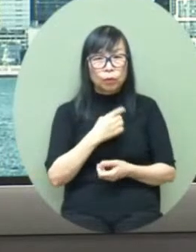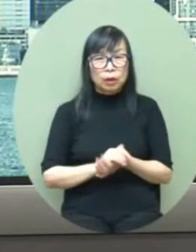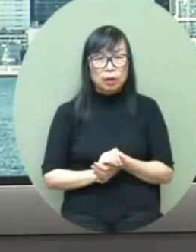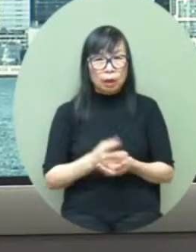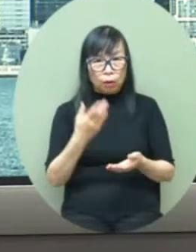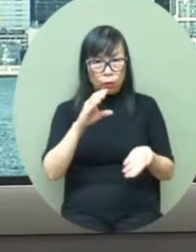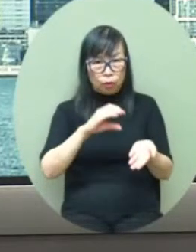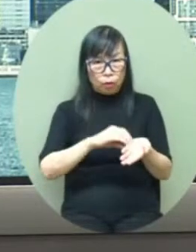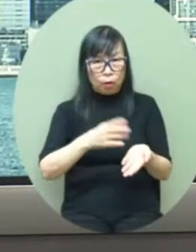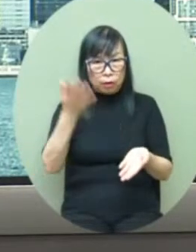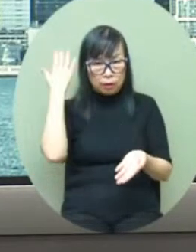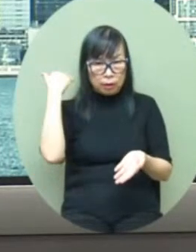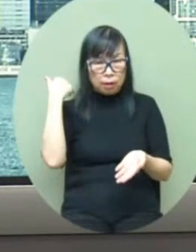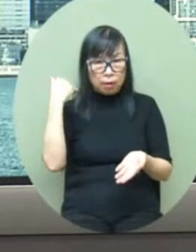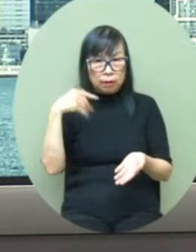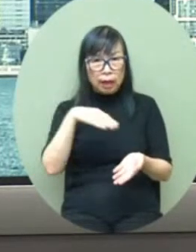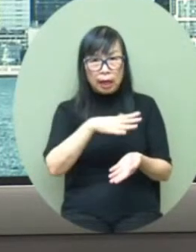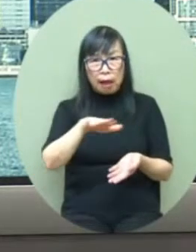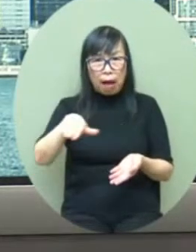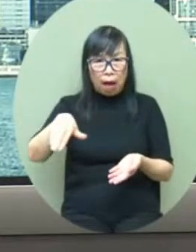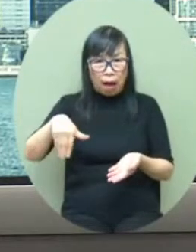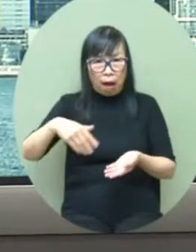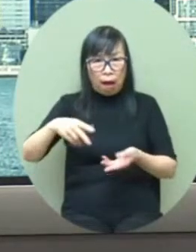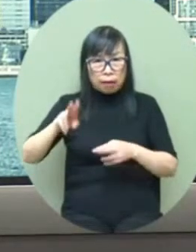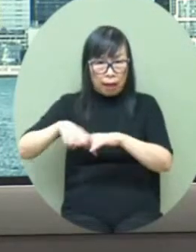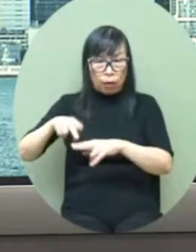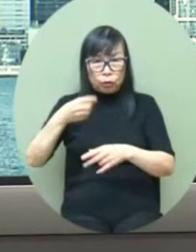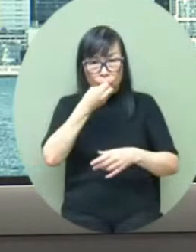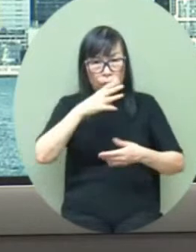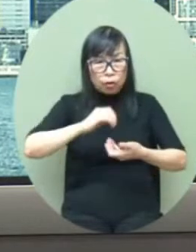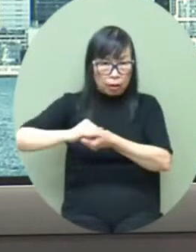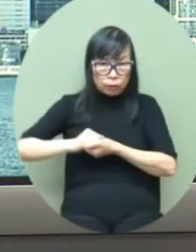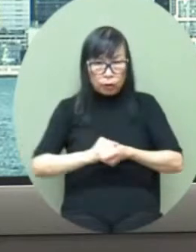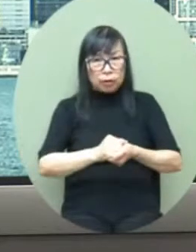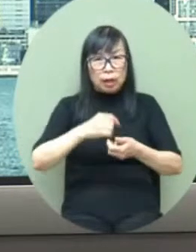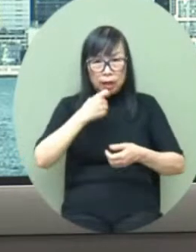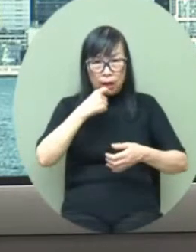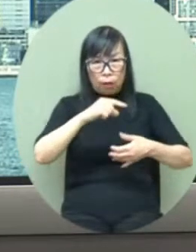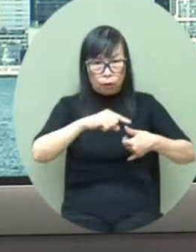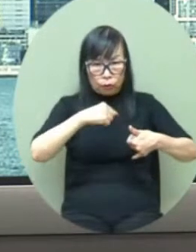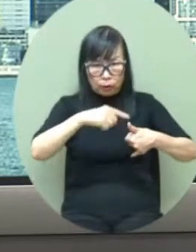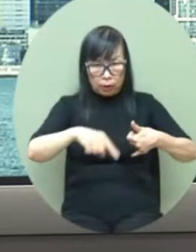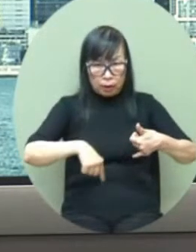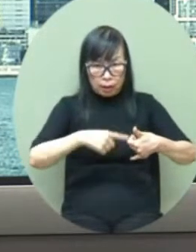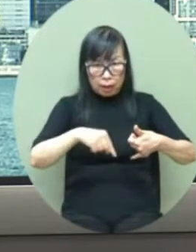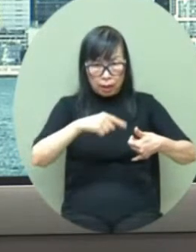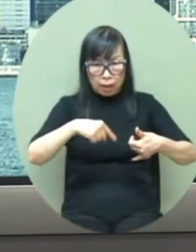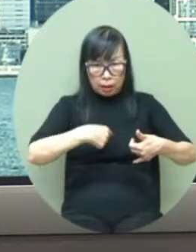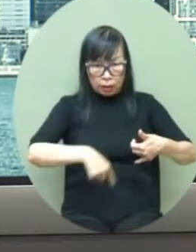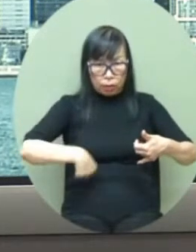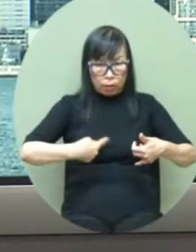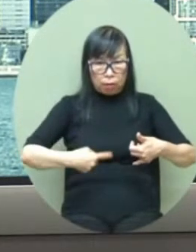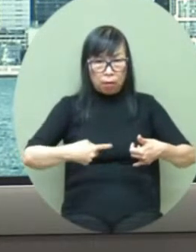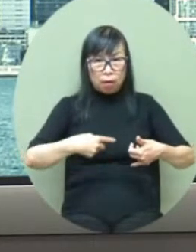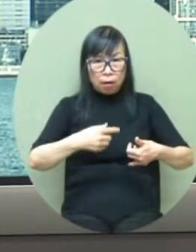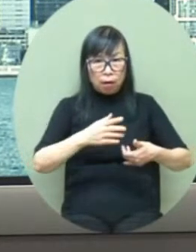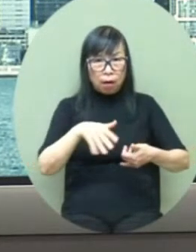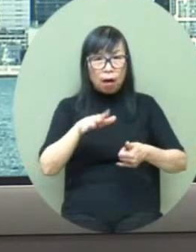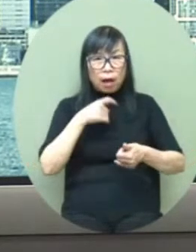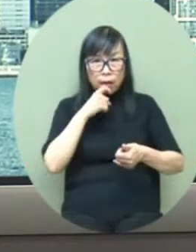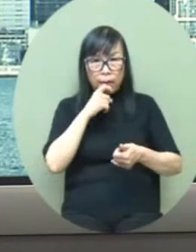we will continue to promote cooperation with the mainland. There have been cases